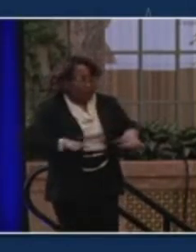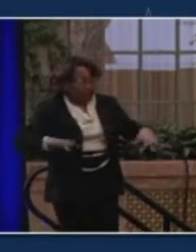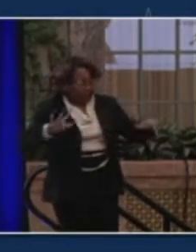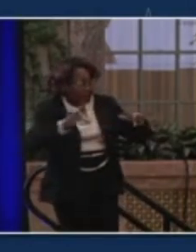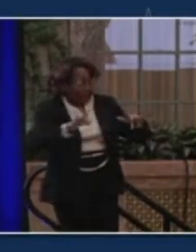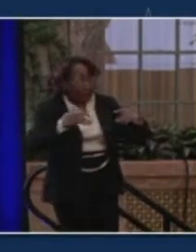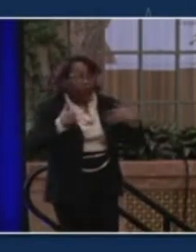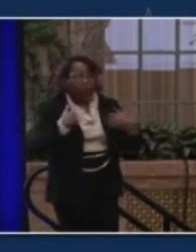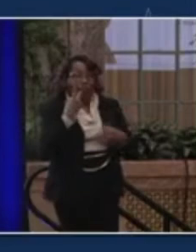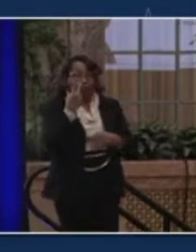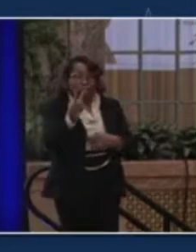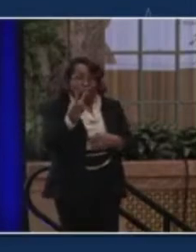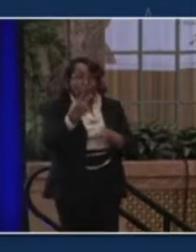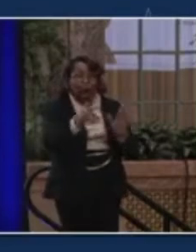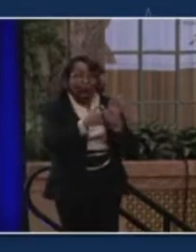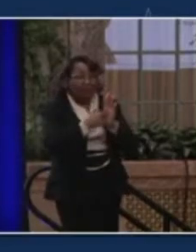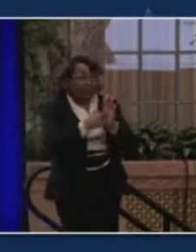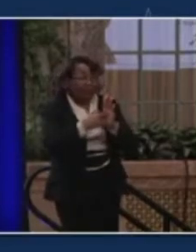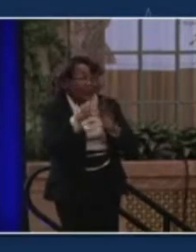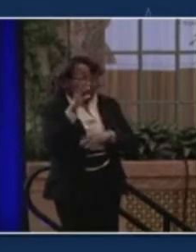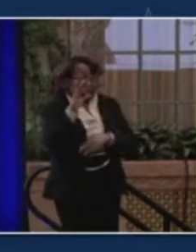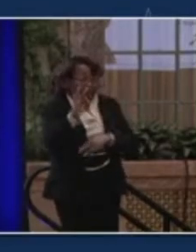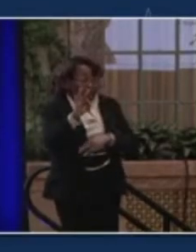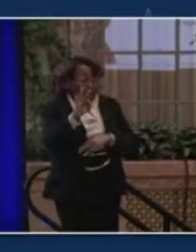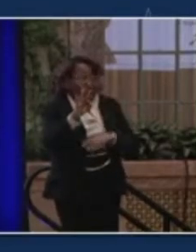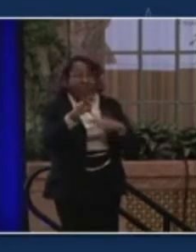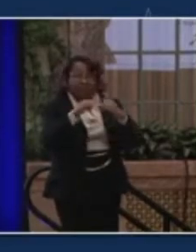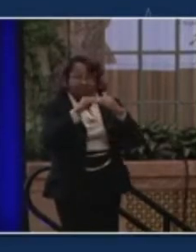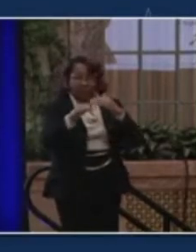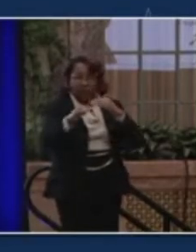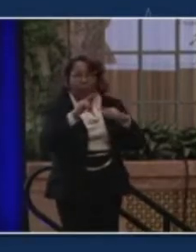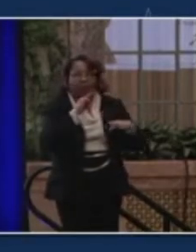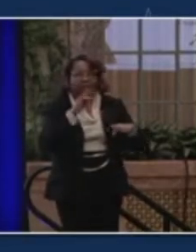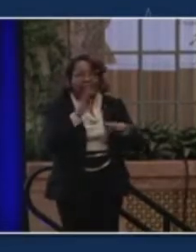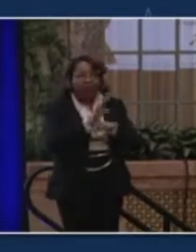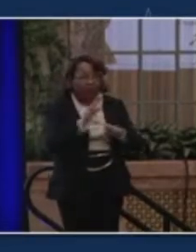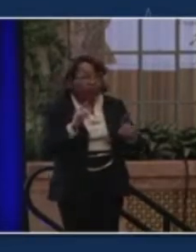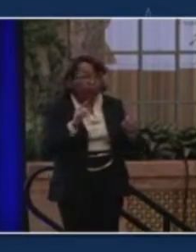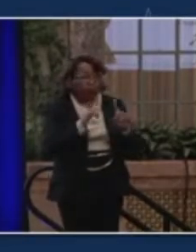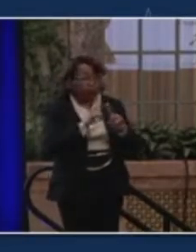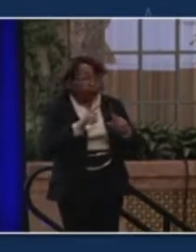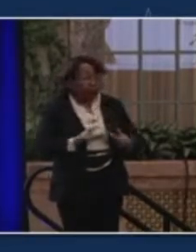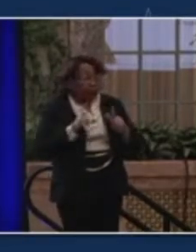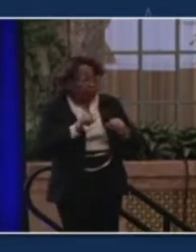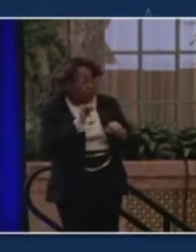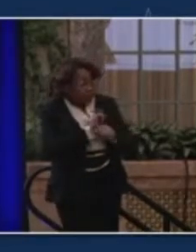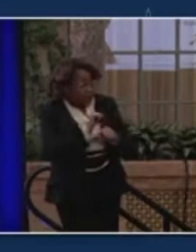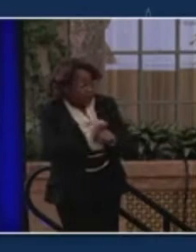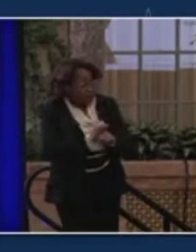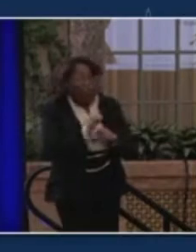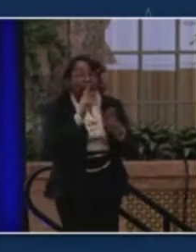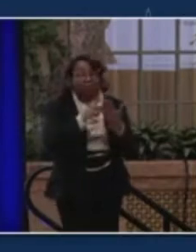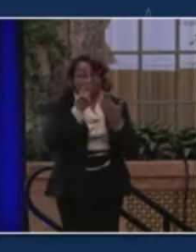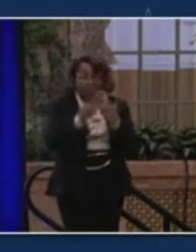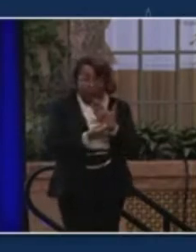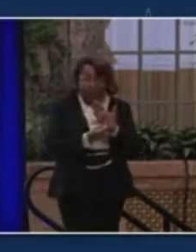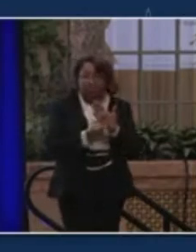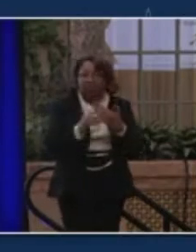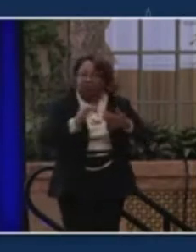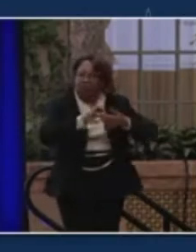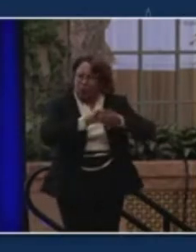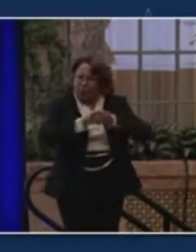exhibits in this ninth floor dedicated to the life, the work, the projects, the coalitions that were